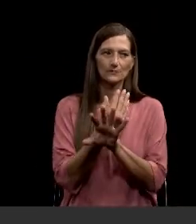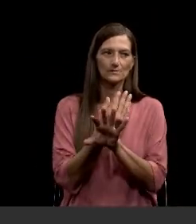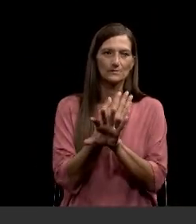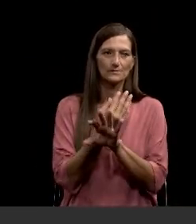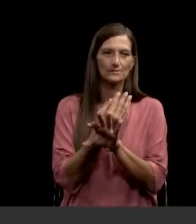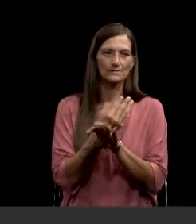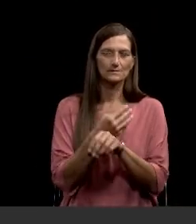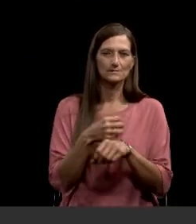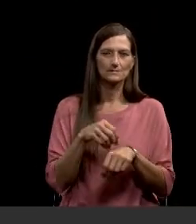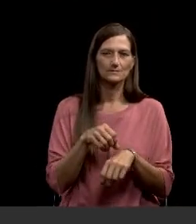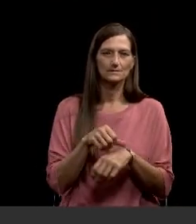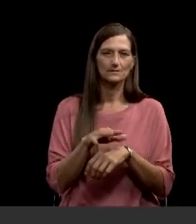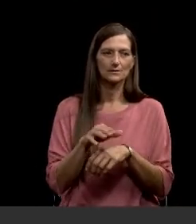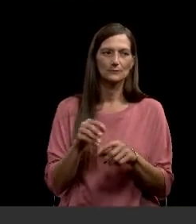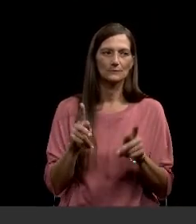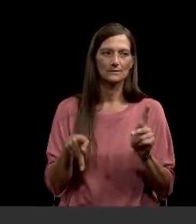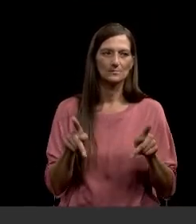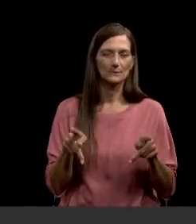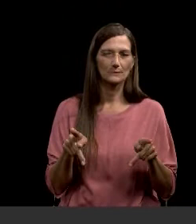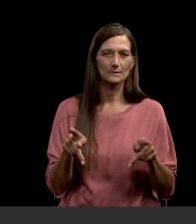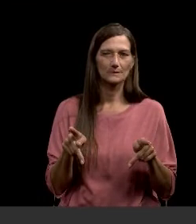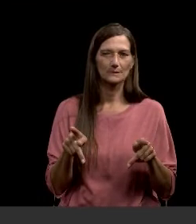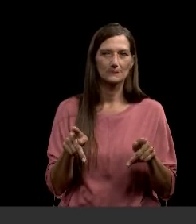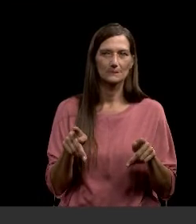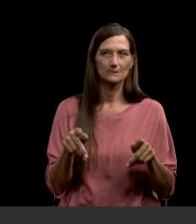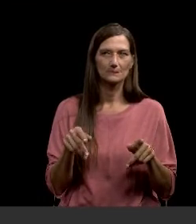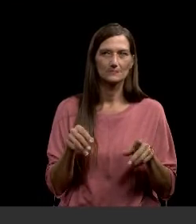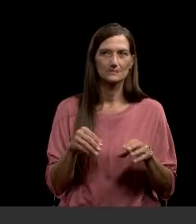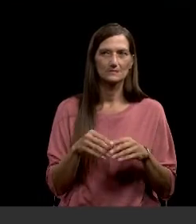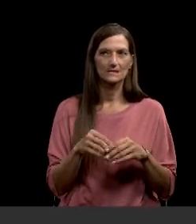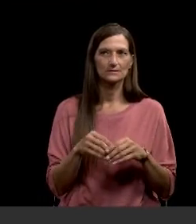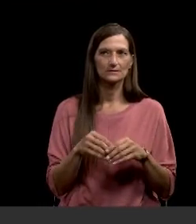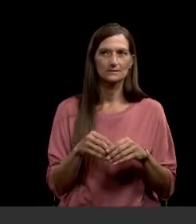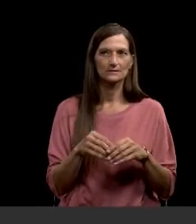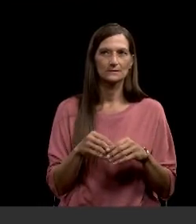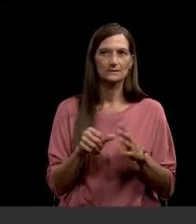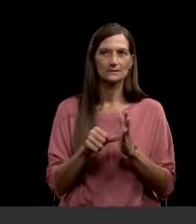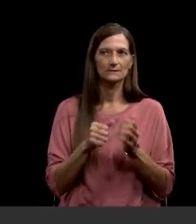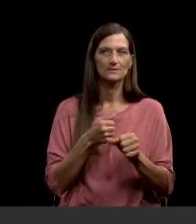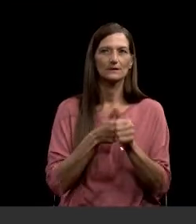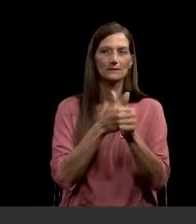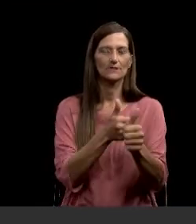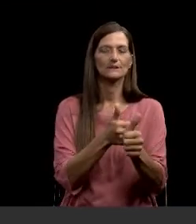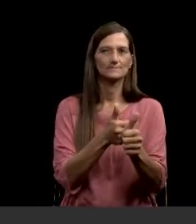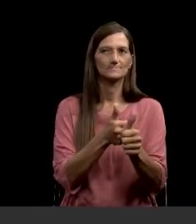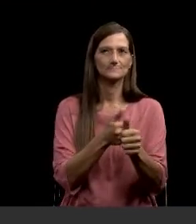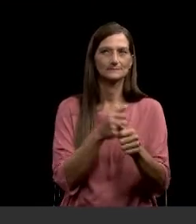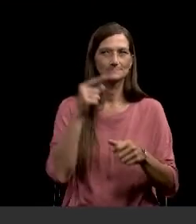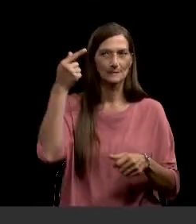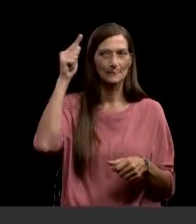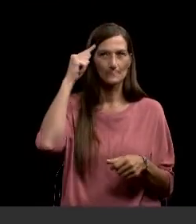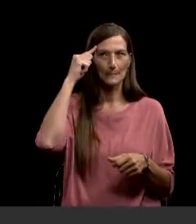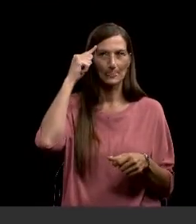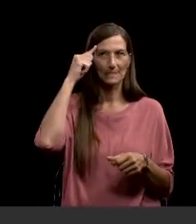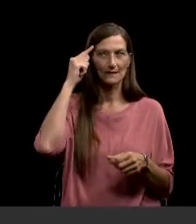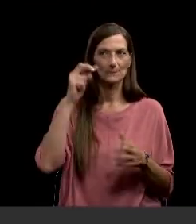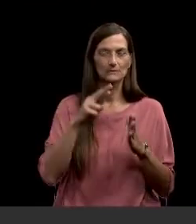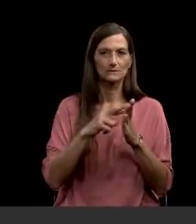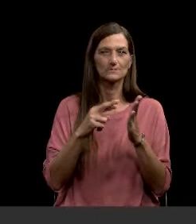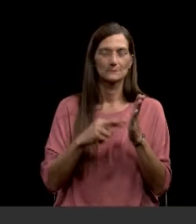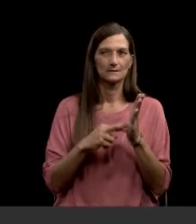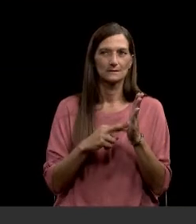statutes that may require face-to-face interaction between members of the public and public officials are suspended. Provided, however, the governmental body